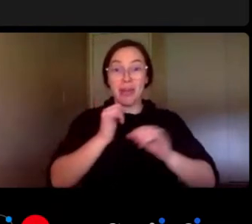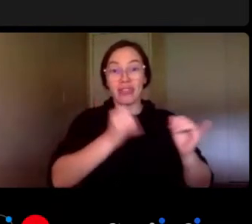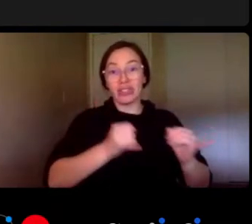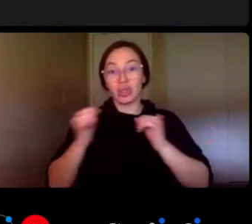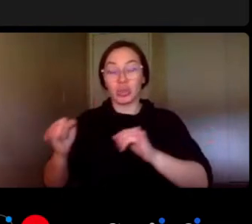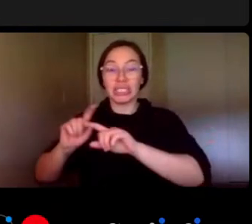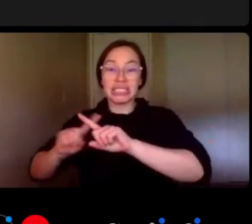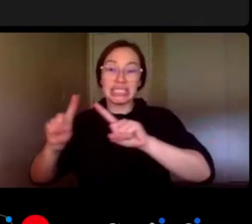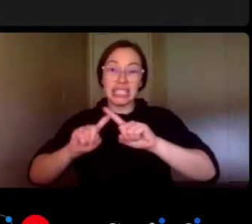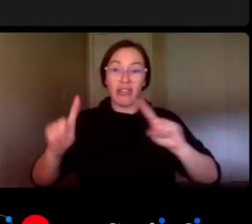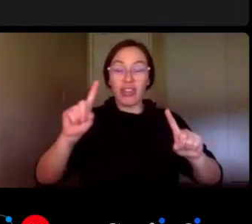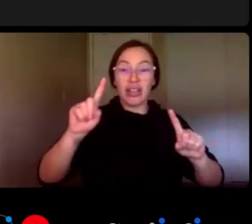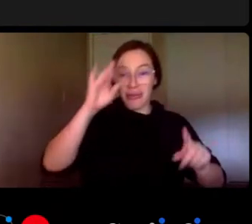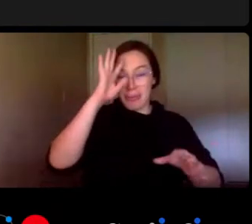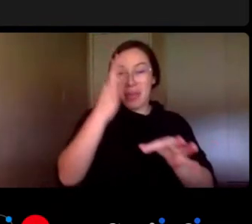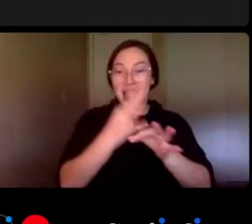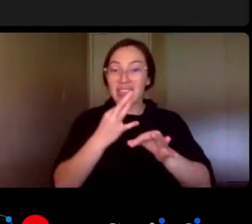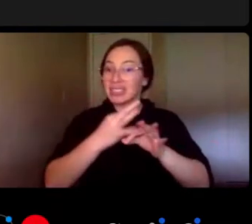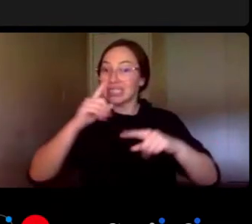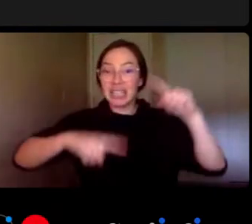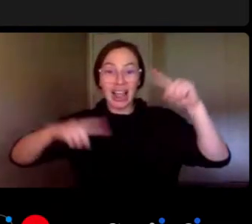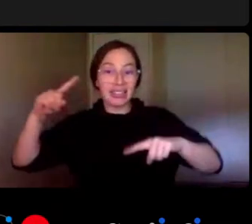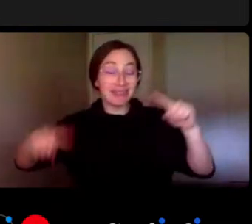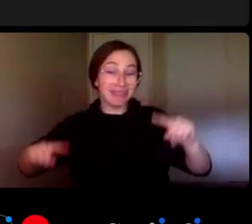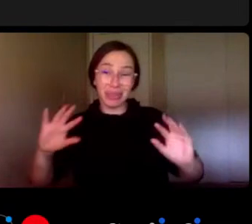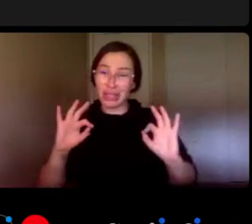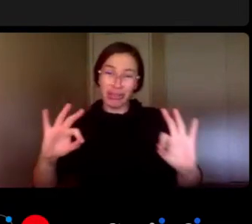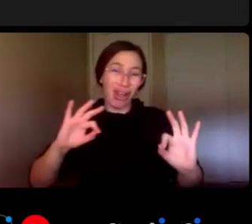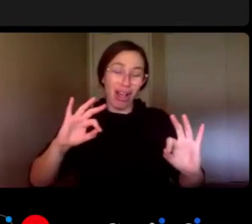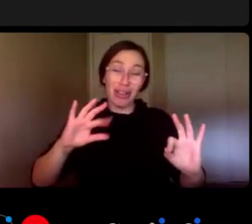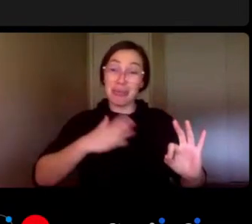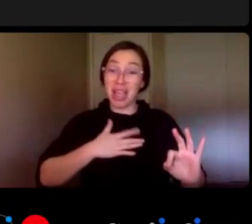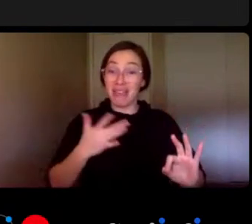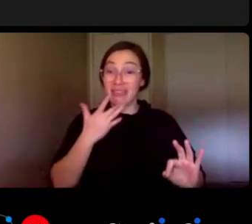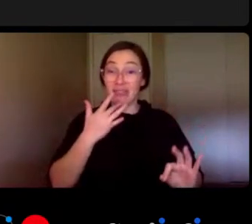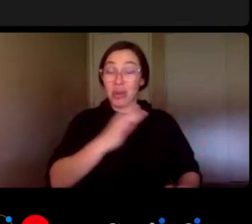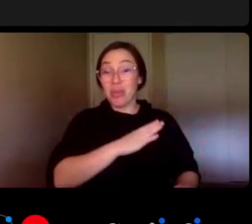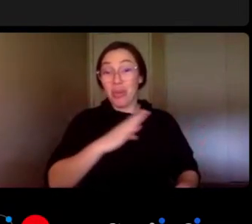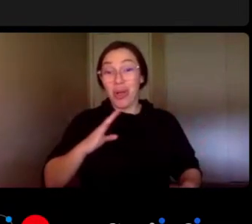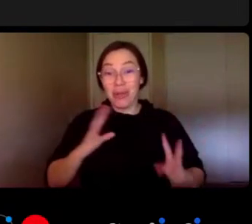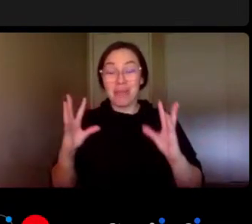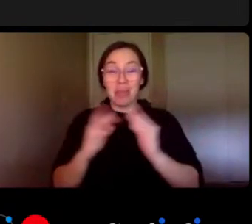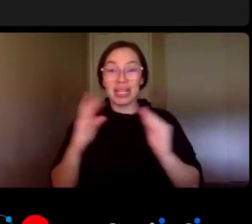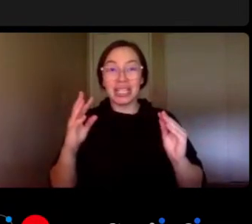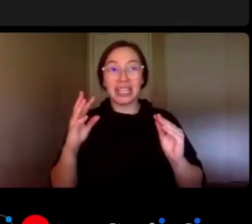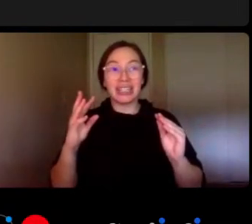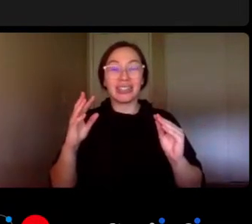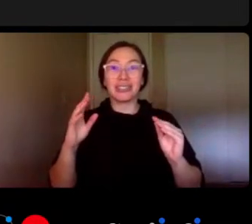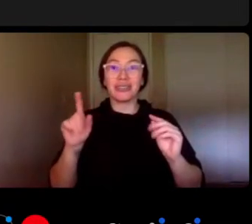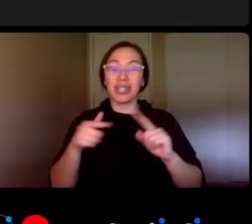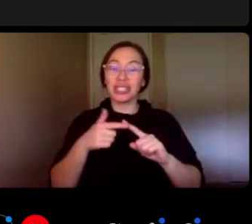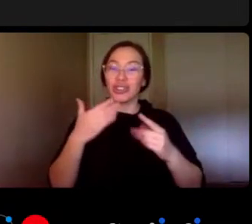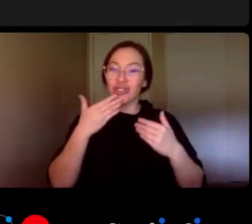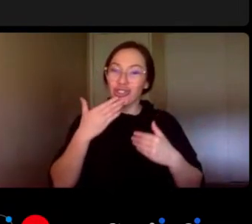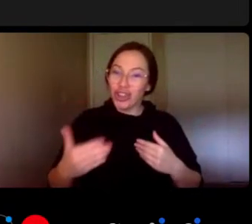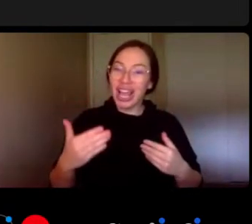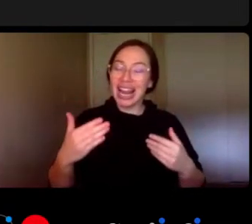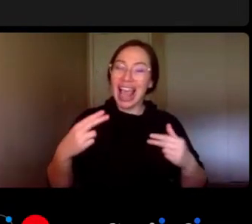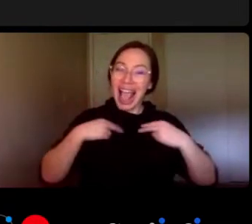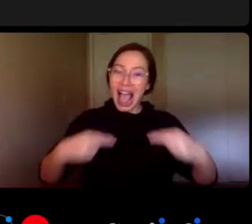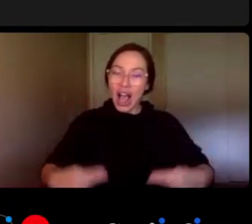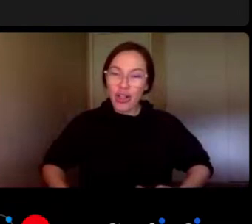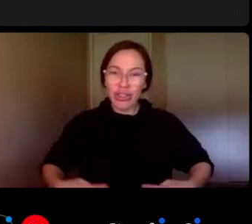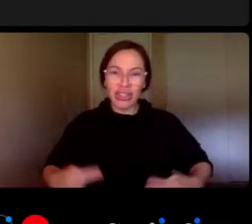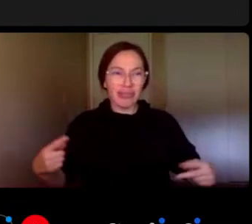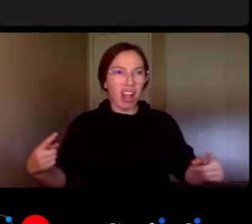different beliefs, styles. That's all good. That's all good. My favorite board meeting was when there was a good, healthy conflict, right?